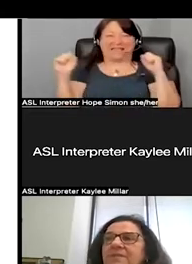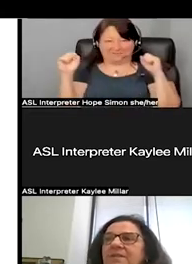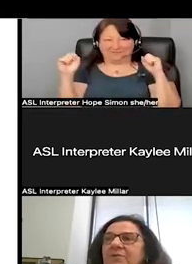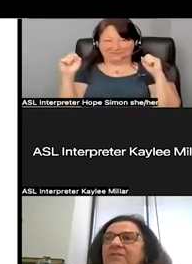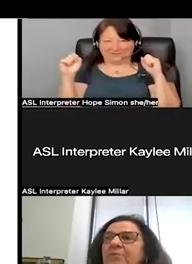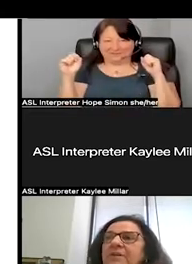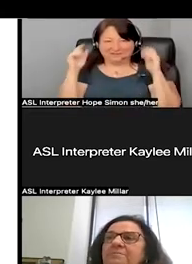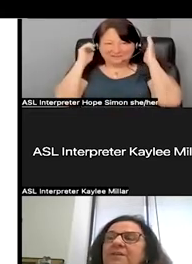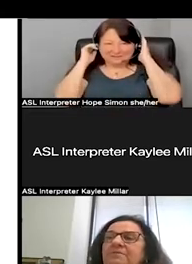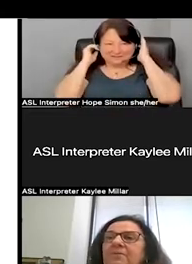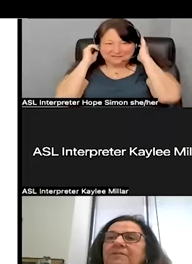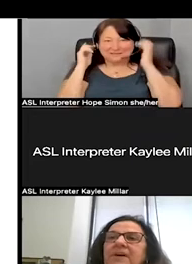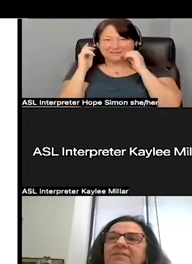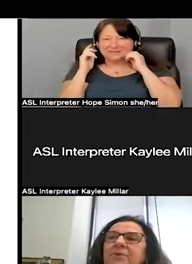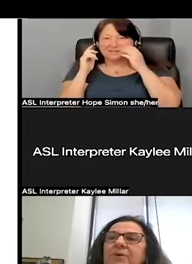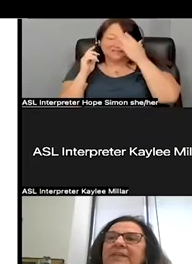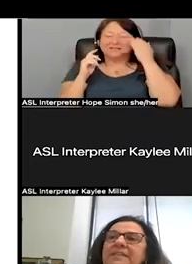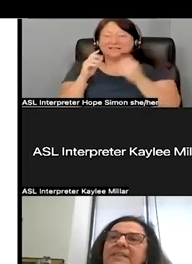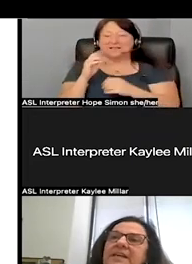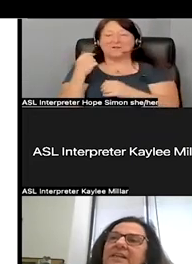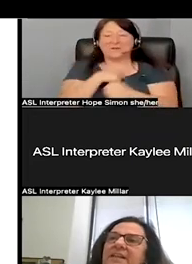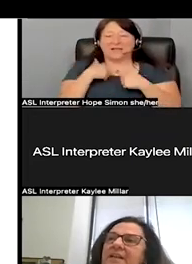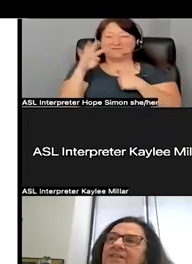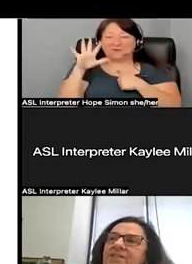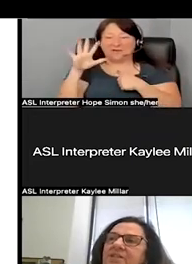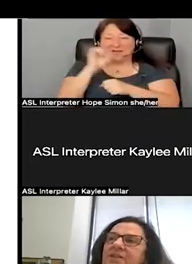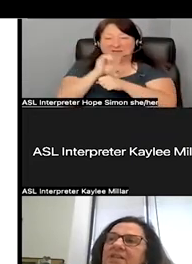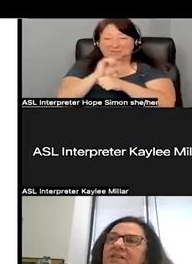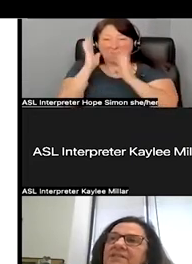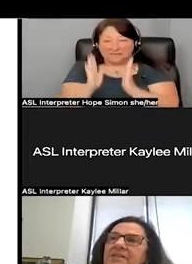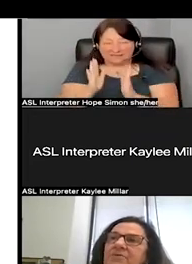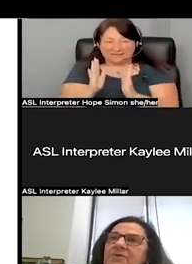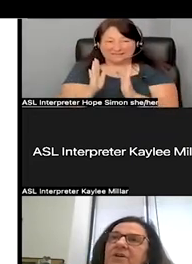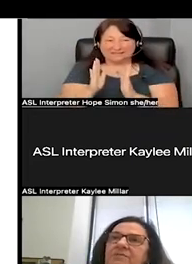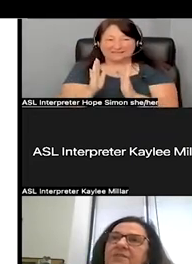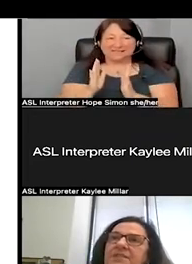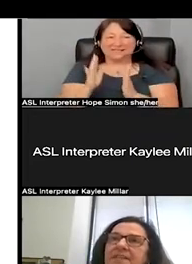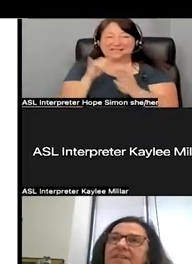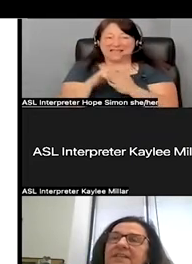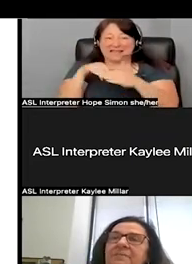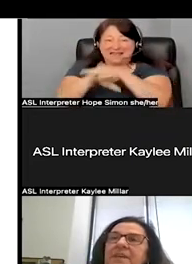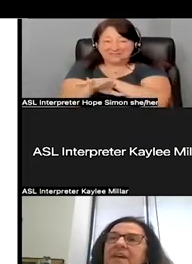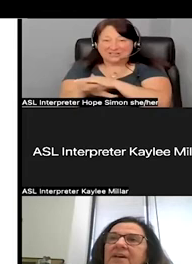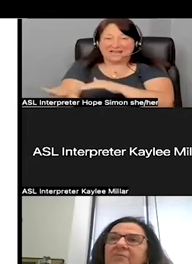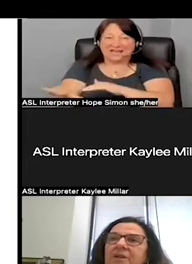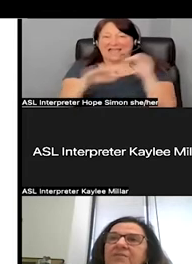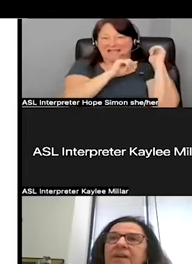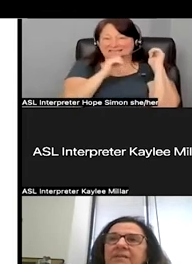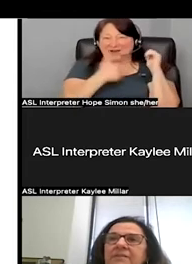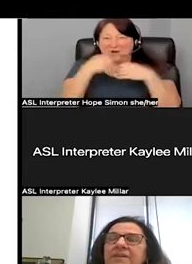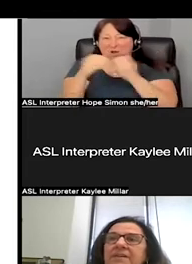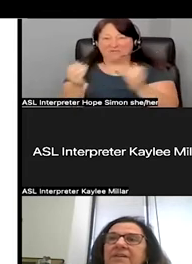that. Approximately 45 employees that enter and exit through the office daily. And we